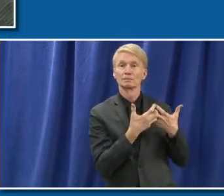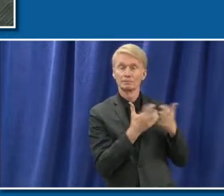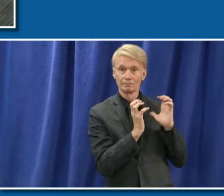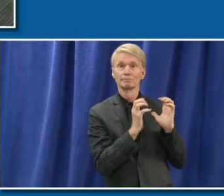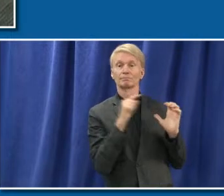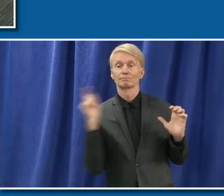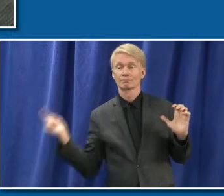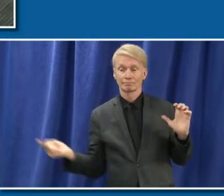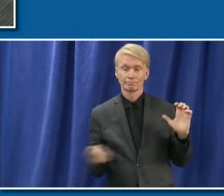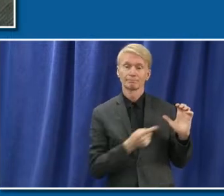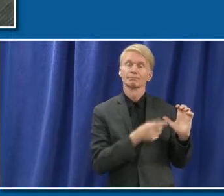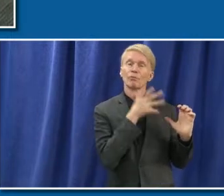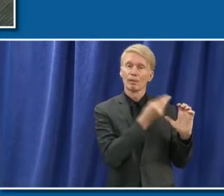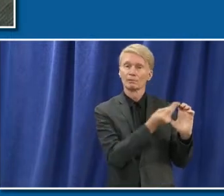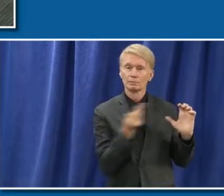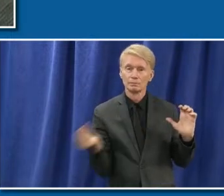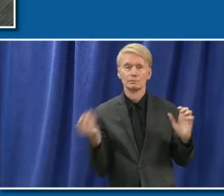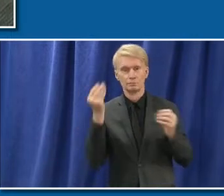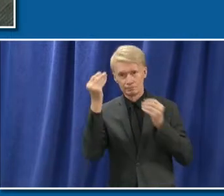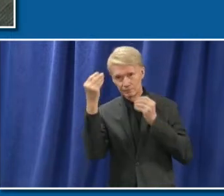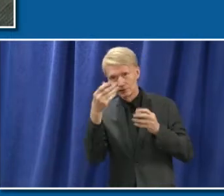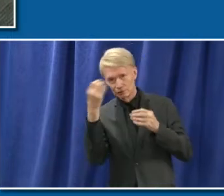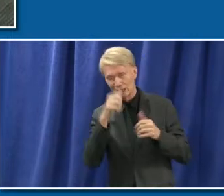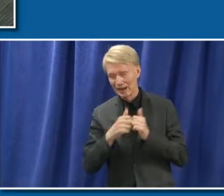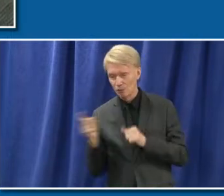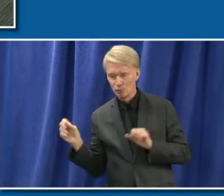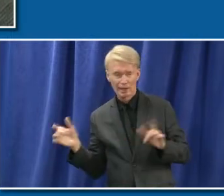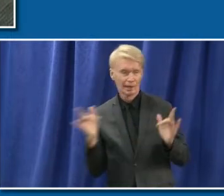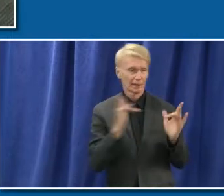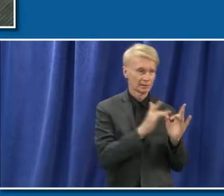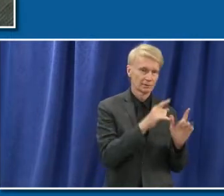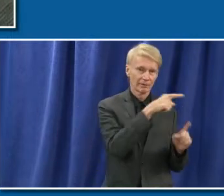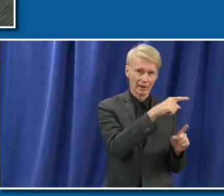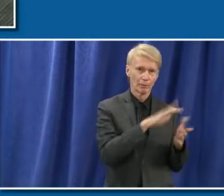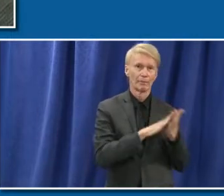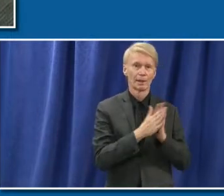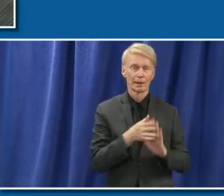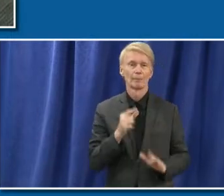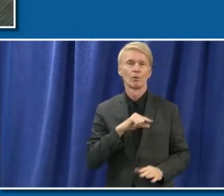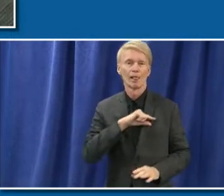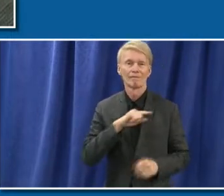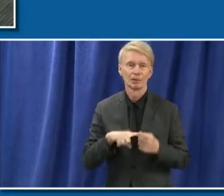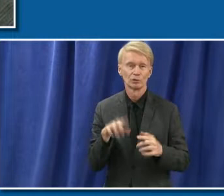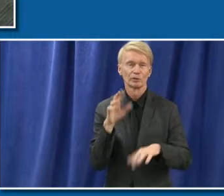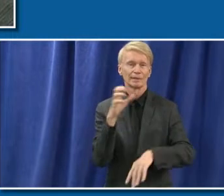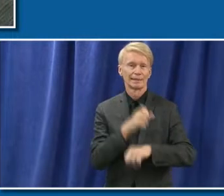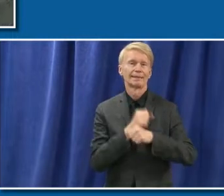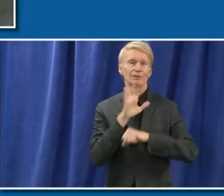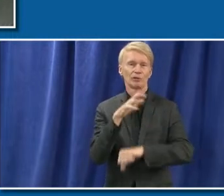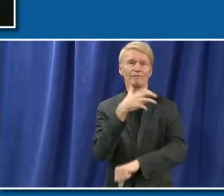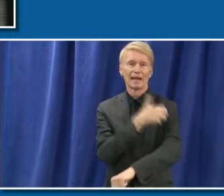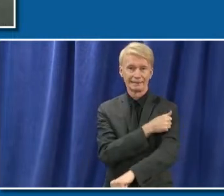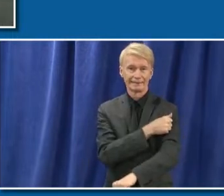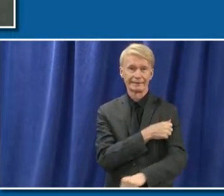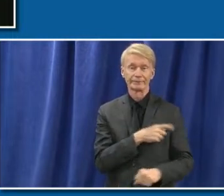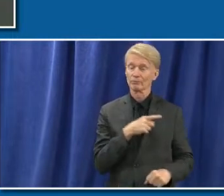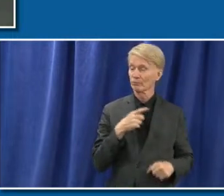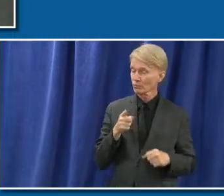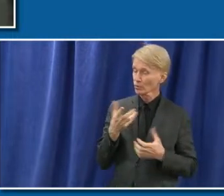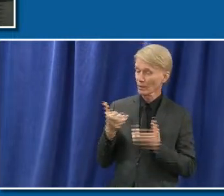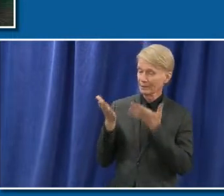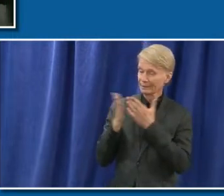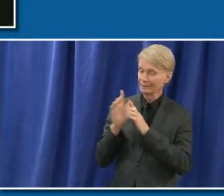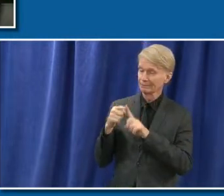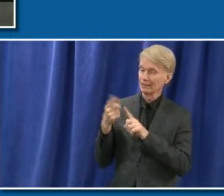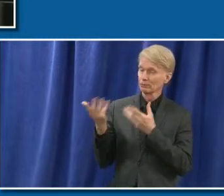putting information on how people can access those clinics and sign up to be vaccinated. All right, and do you want to speak a little bit about the validating the condition